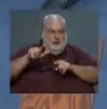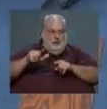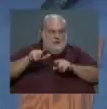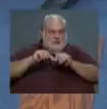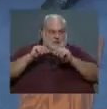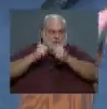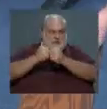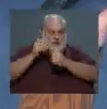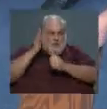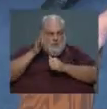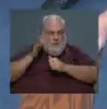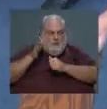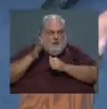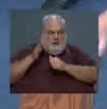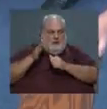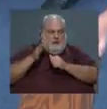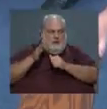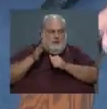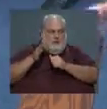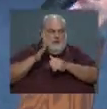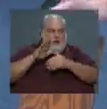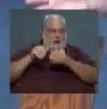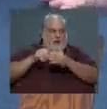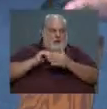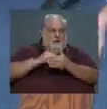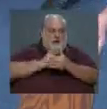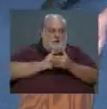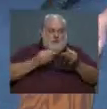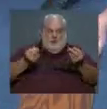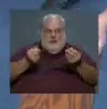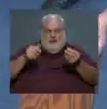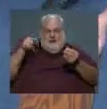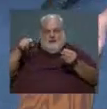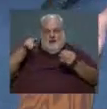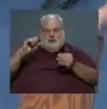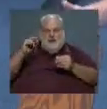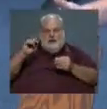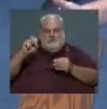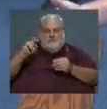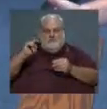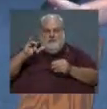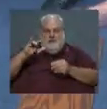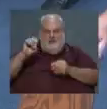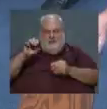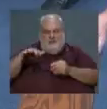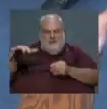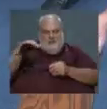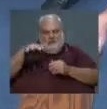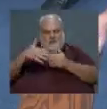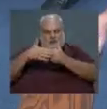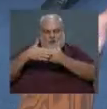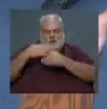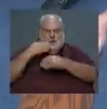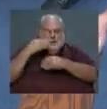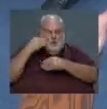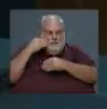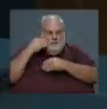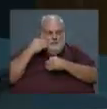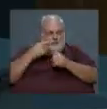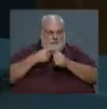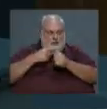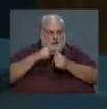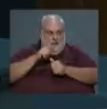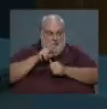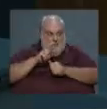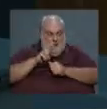Landlord Association. But all of our properties are in Jacksonville, and that was the closest to home. So this is your first property